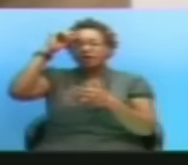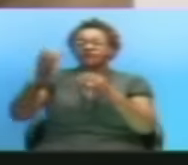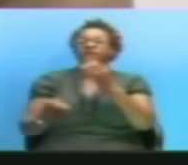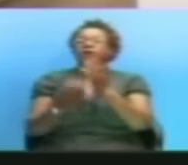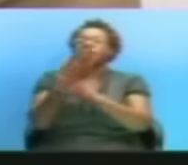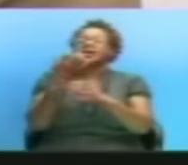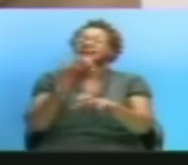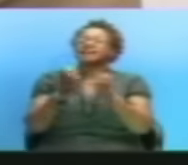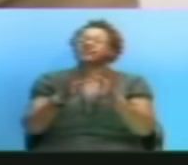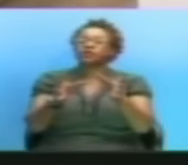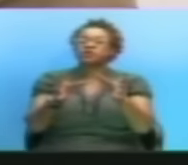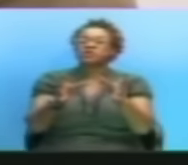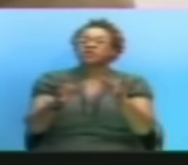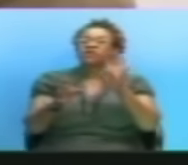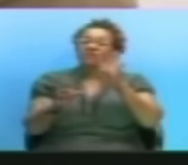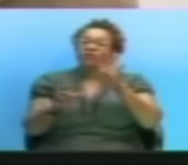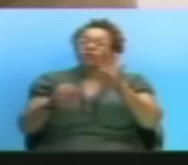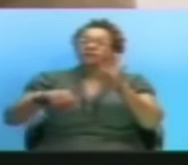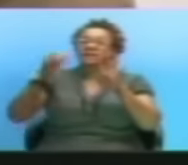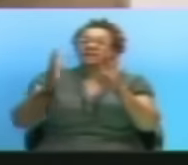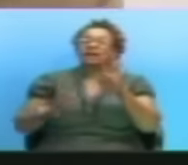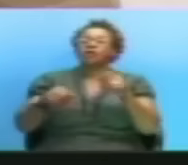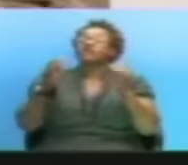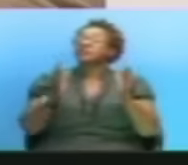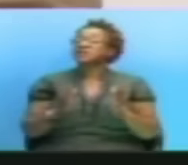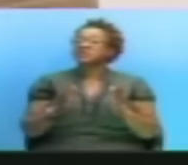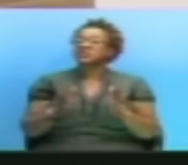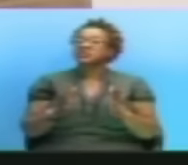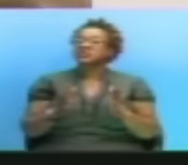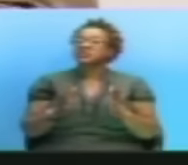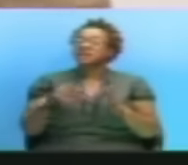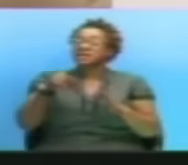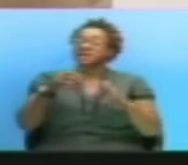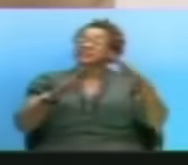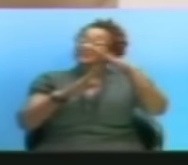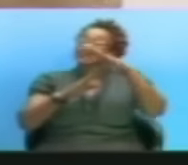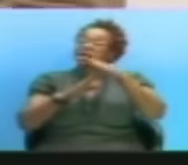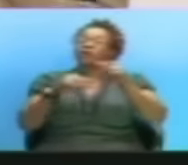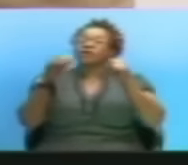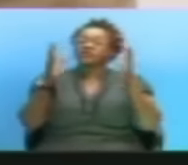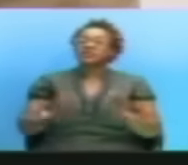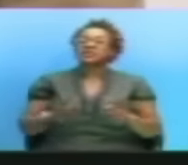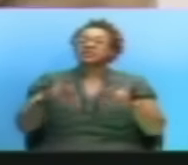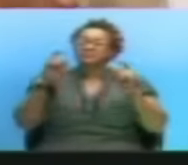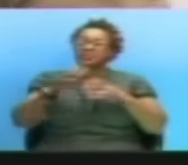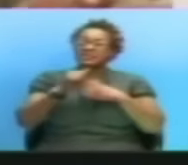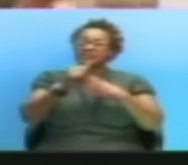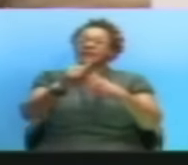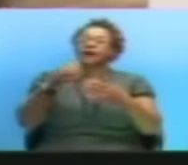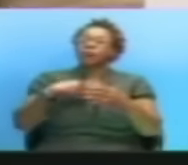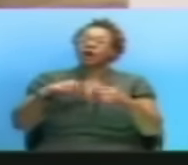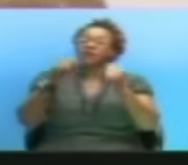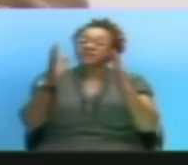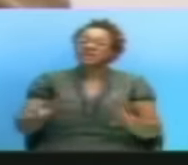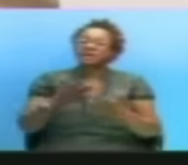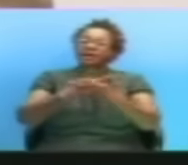task force of four senior officers. Mm-hmm. These senior officers are to lead our officers in every